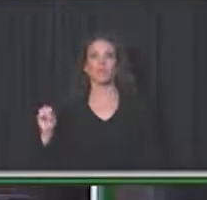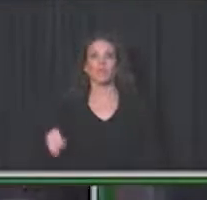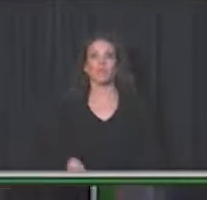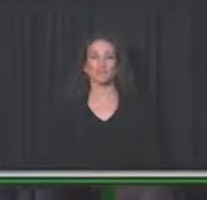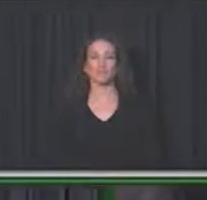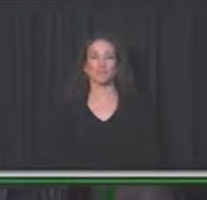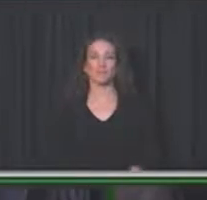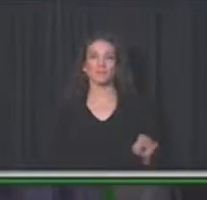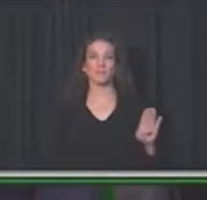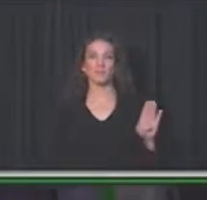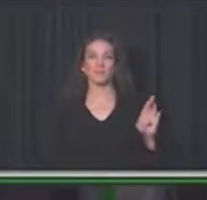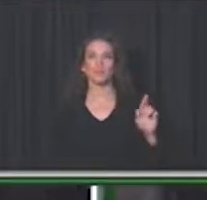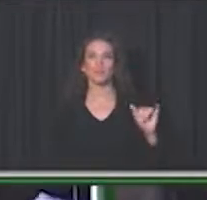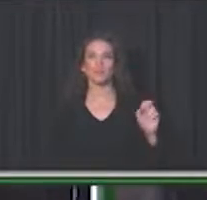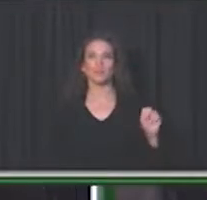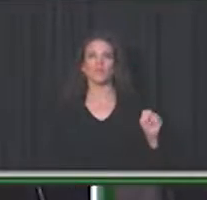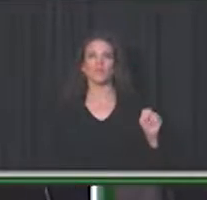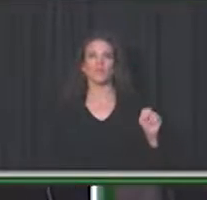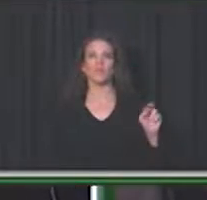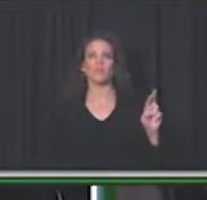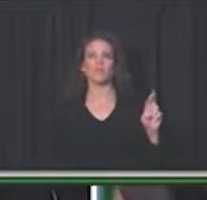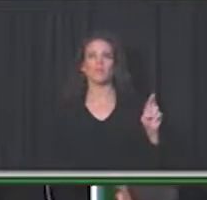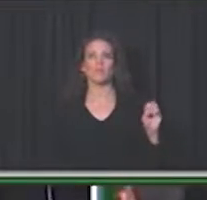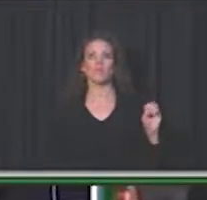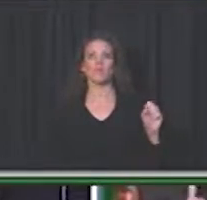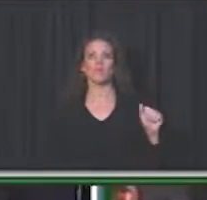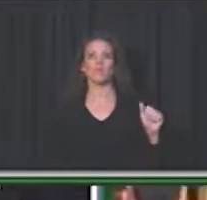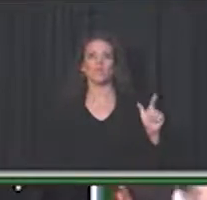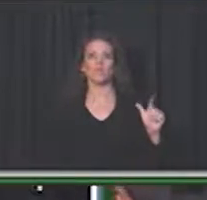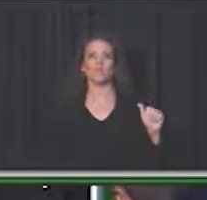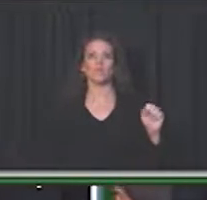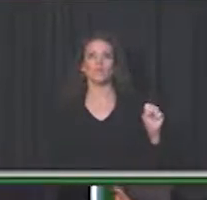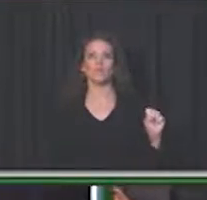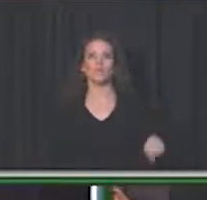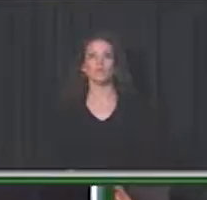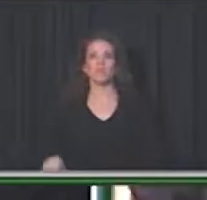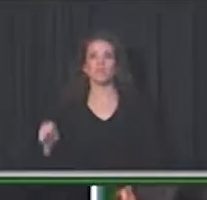Ryan Loop Gonzalez. Samantha Nguyen.